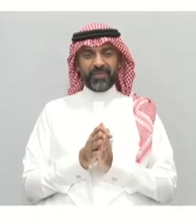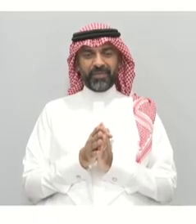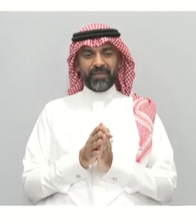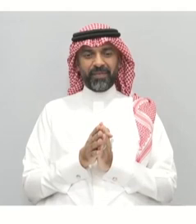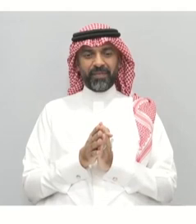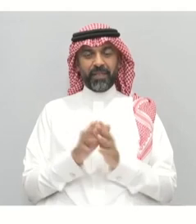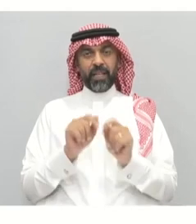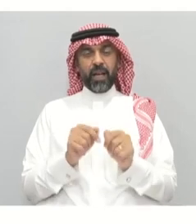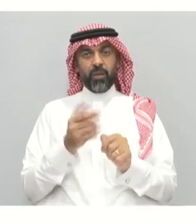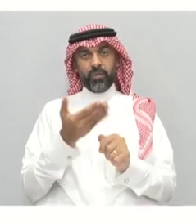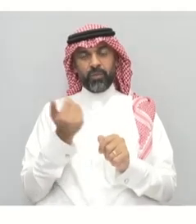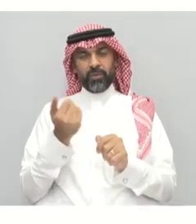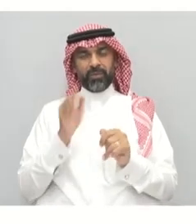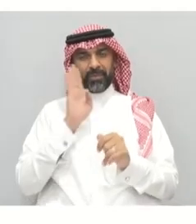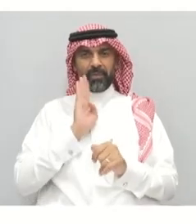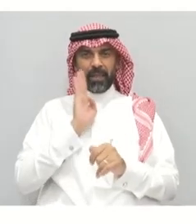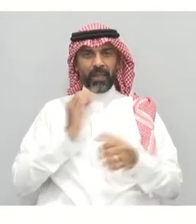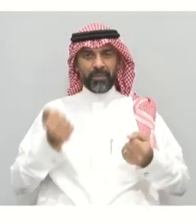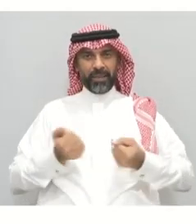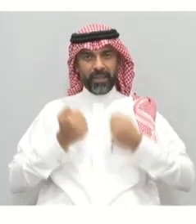Okay, now let's practice together.